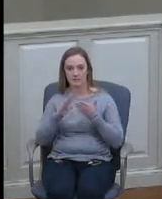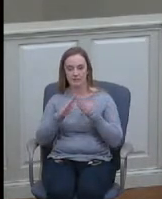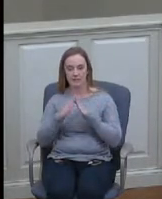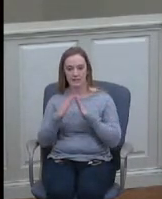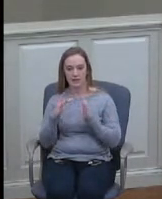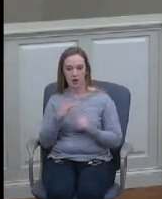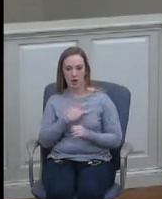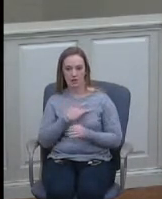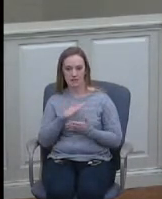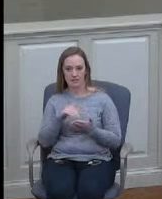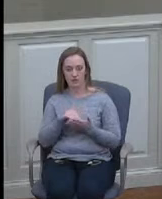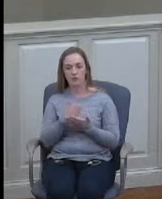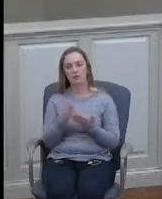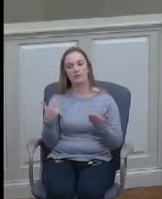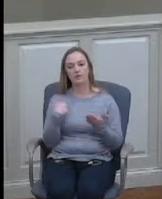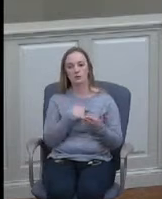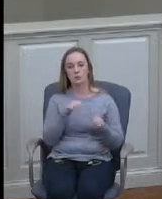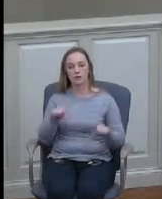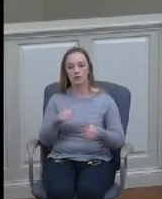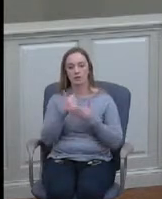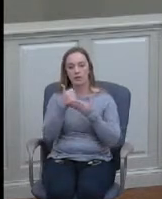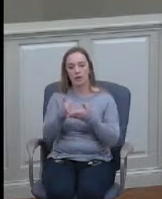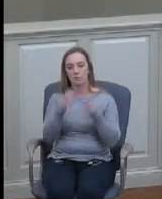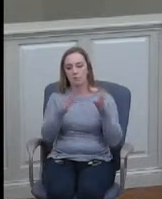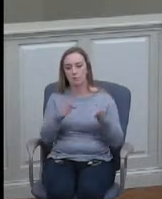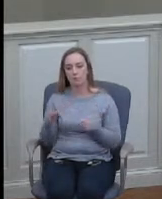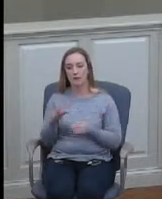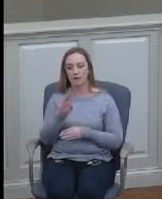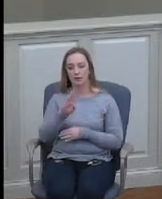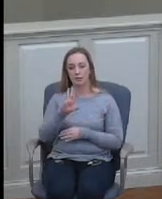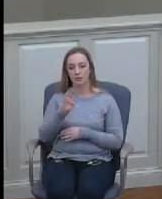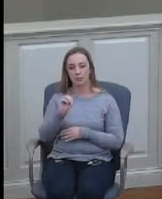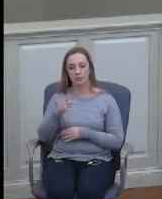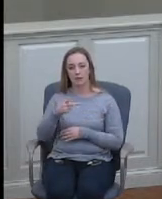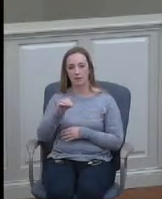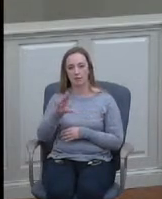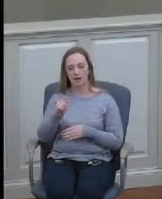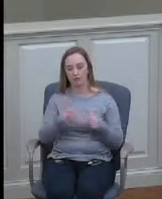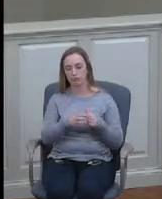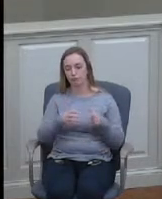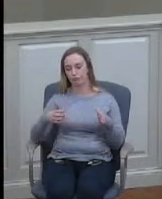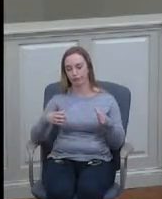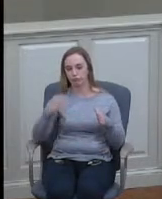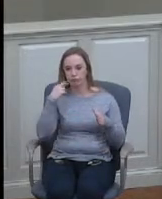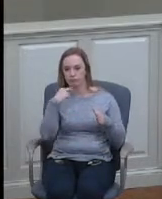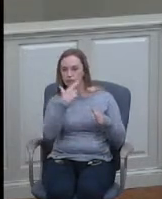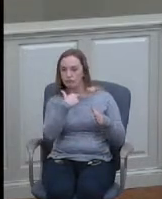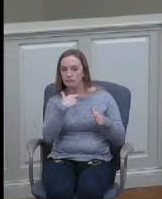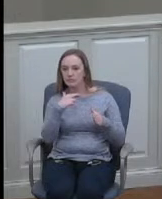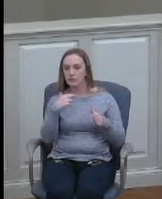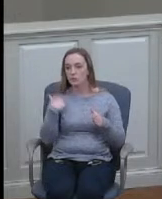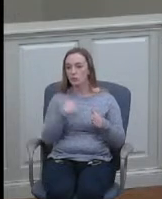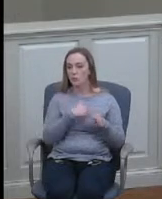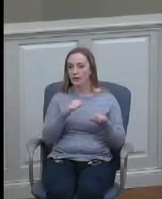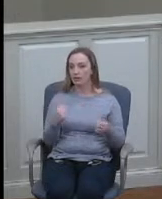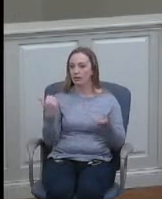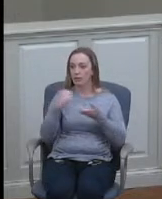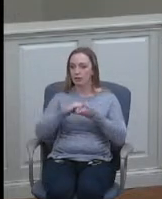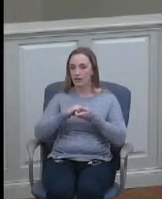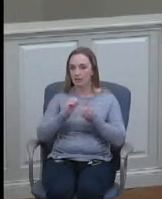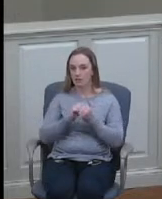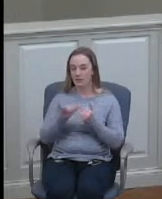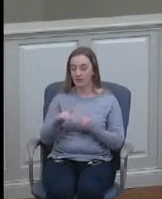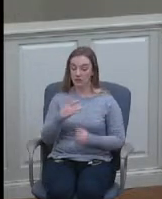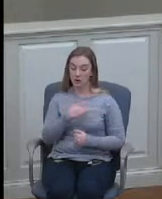the bump outs, to go ahead and help with designs through the Arts Center, through our design committee. That's one of those collaborations that the Heart should